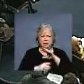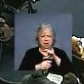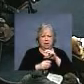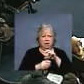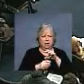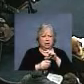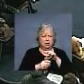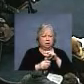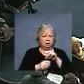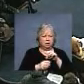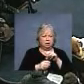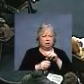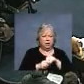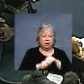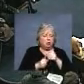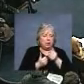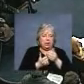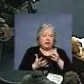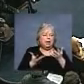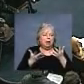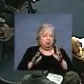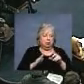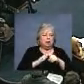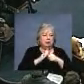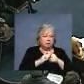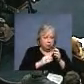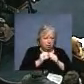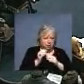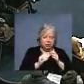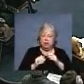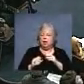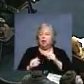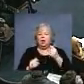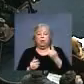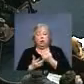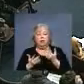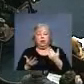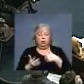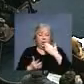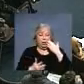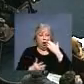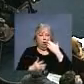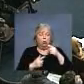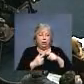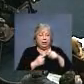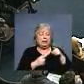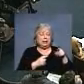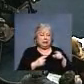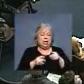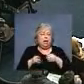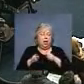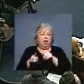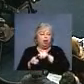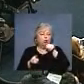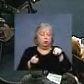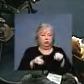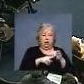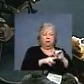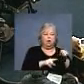the pipeline? the development across the street, which is all that we know that's in the pipeline, or anything that's damaged. It would